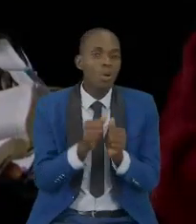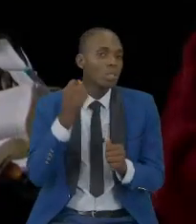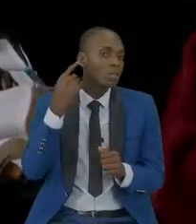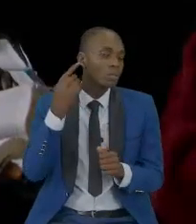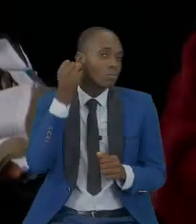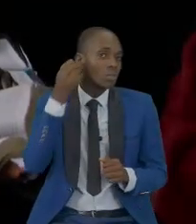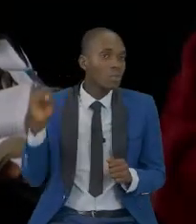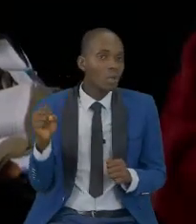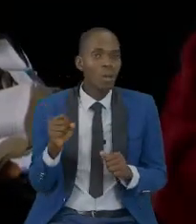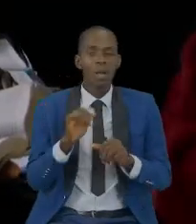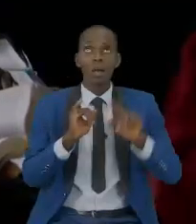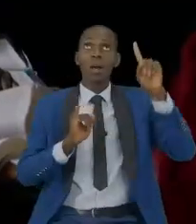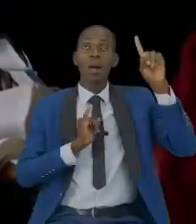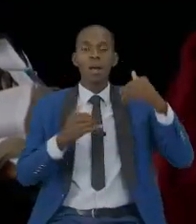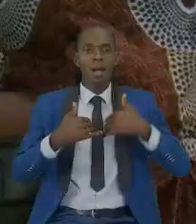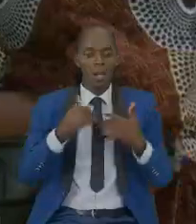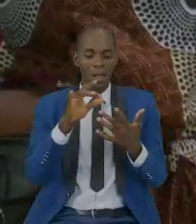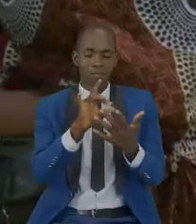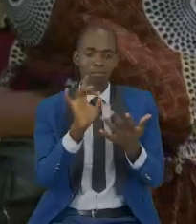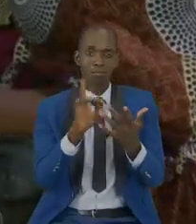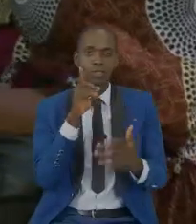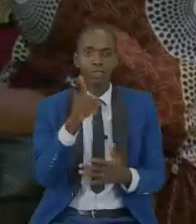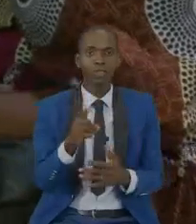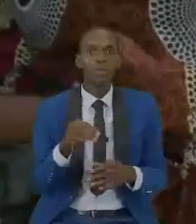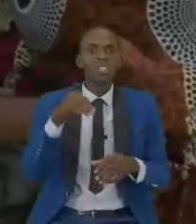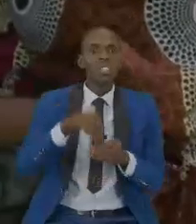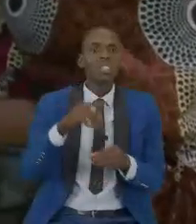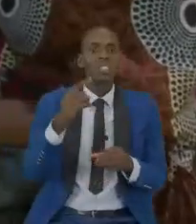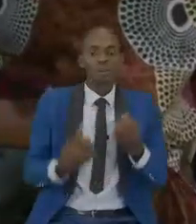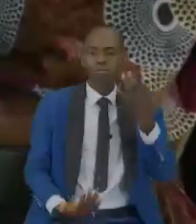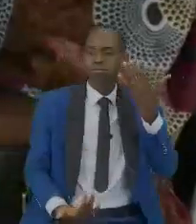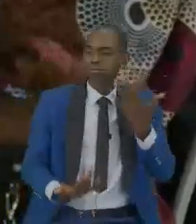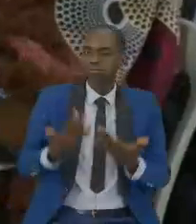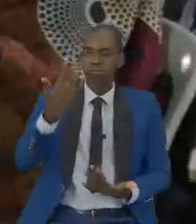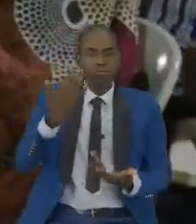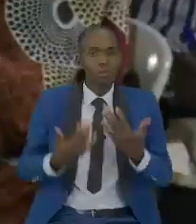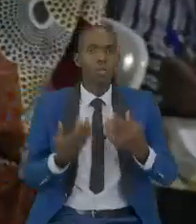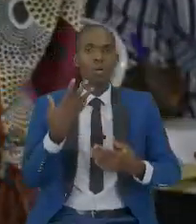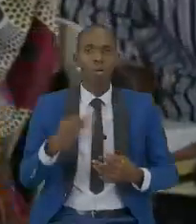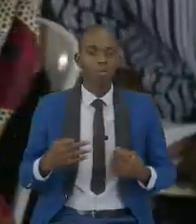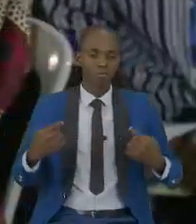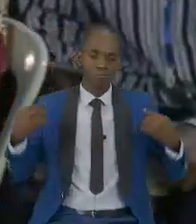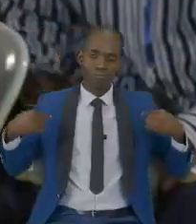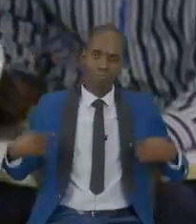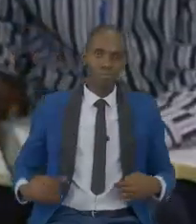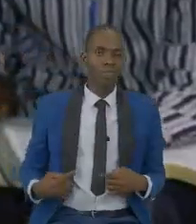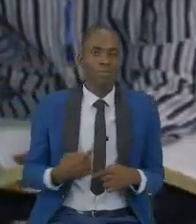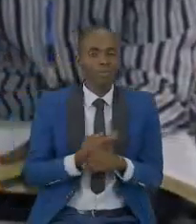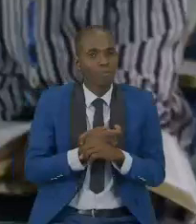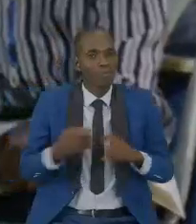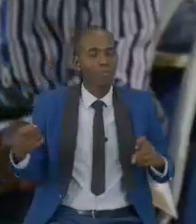thee in the furnace of affliction. He took us out. He brought us